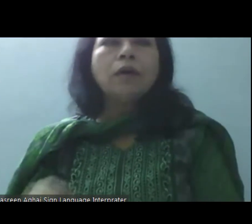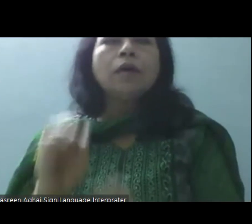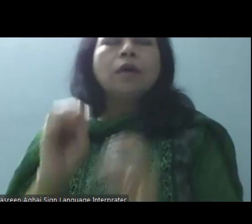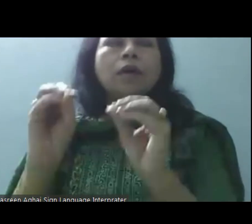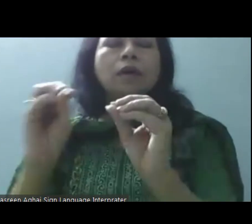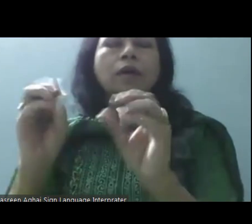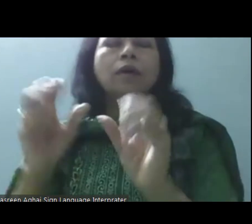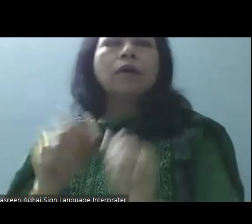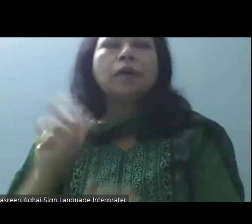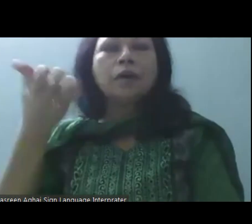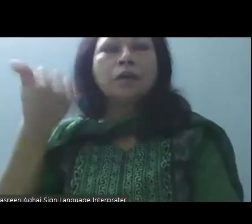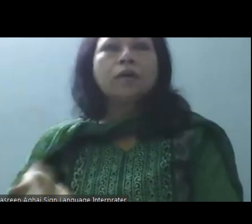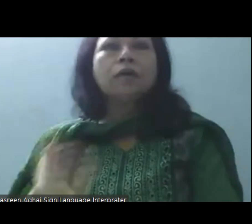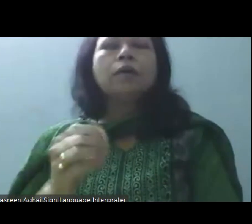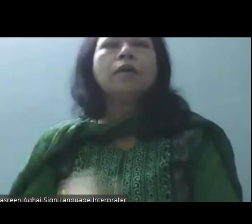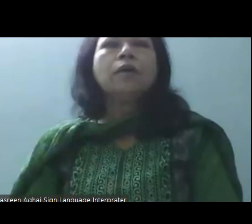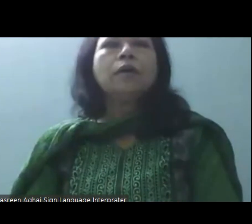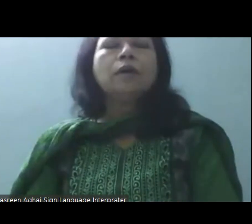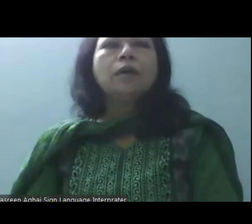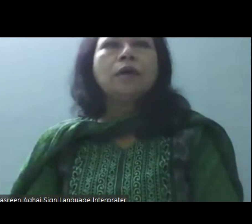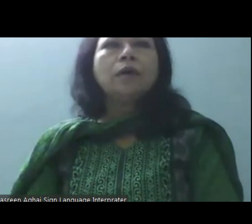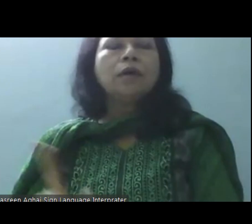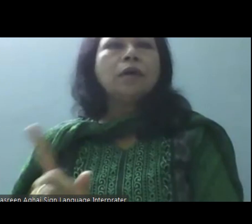here, it was not